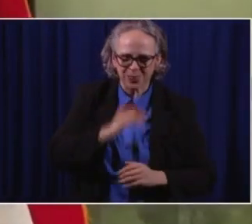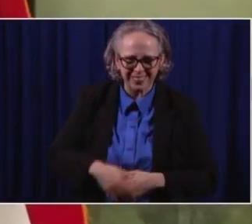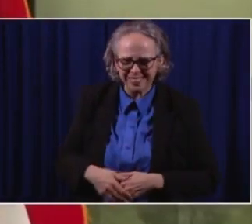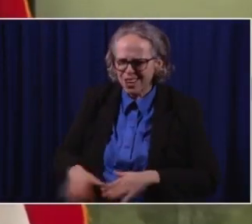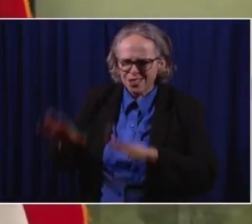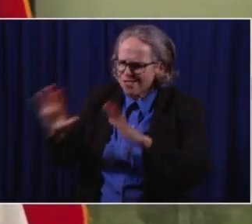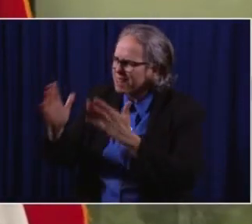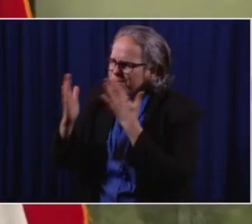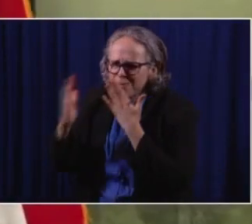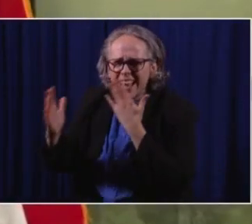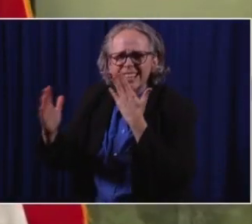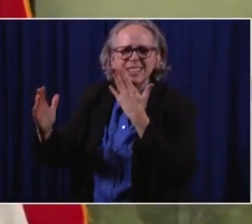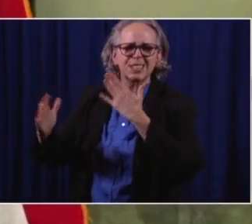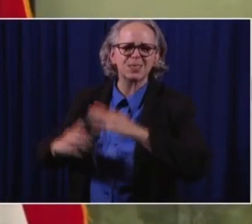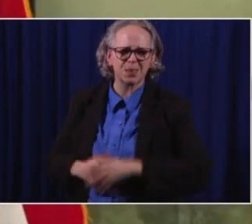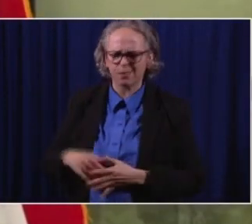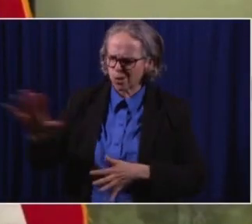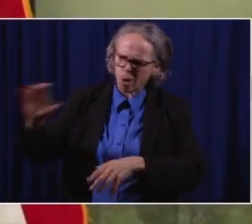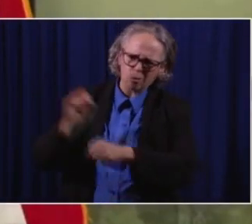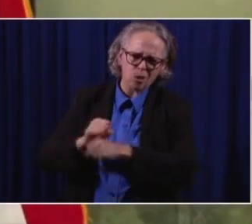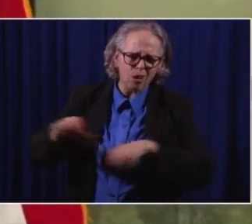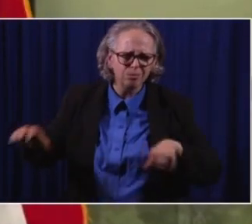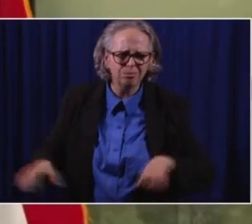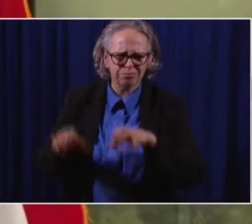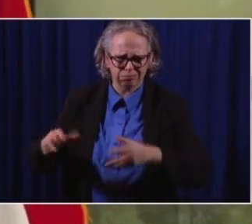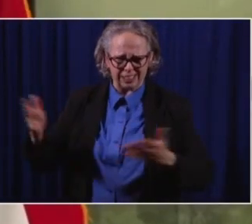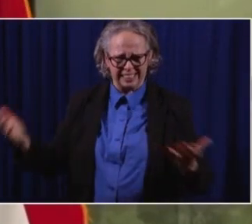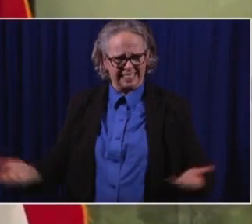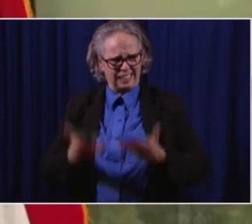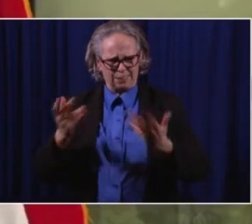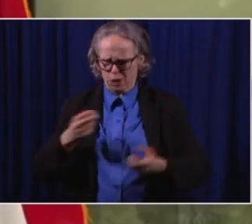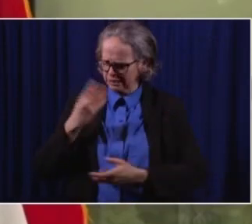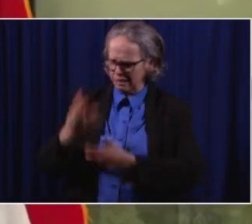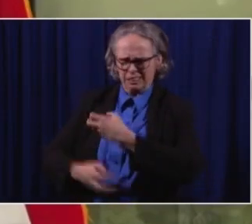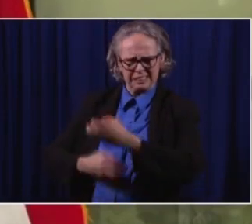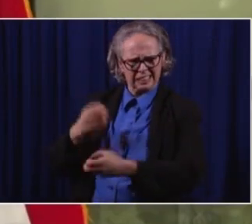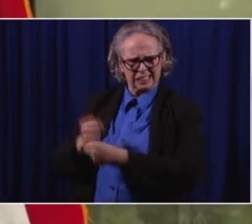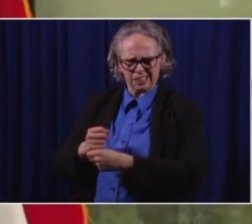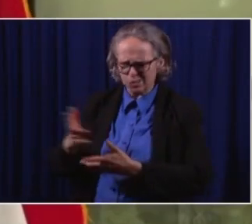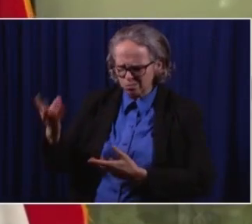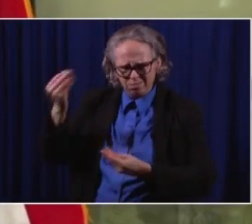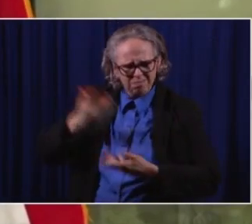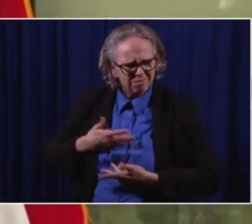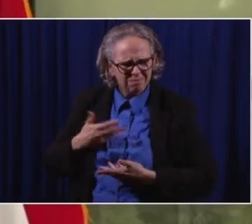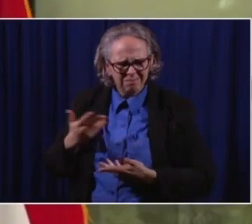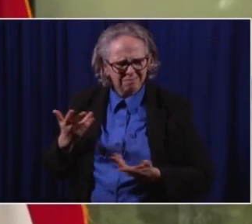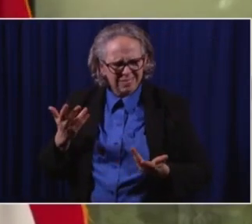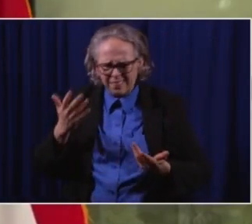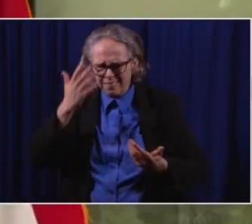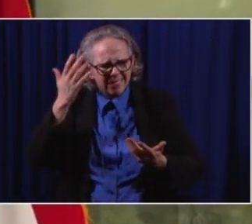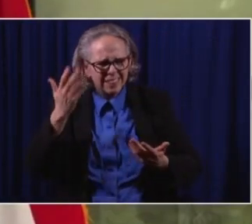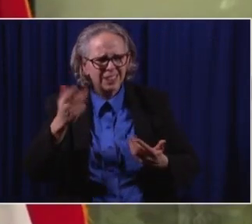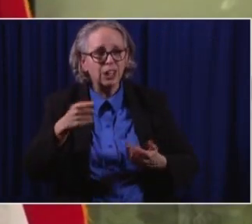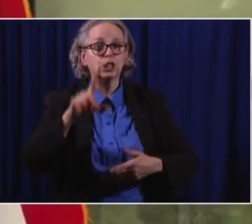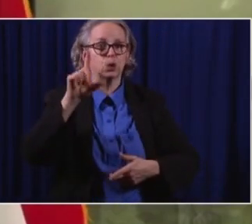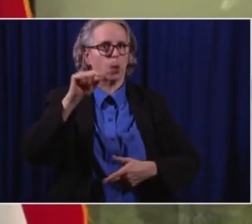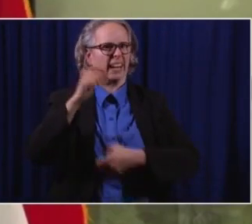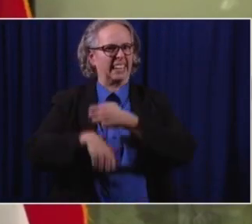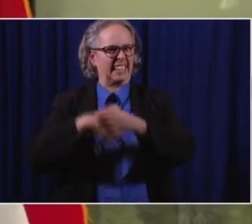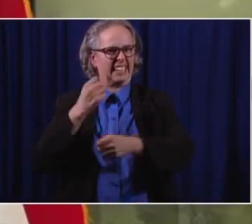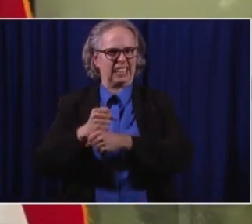what you've done. You've been here a few years, I know. You told me how many years? I've been here 20. Thanks for bringing that